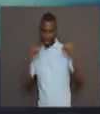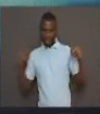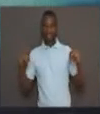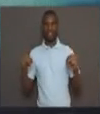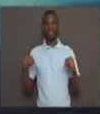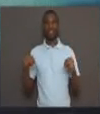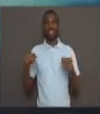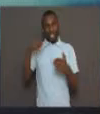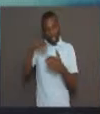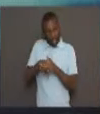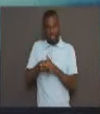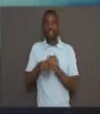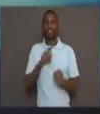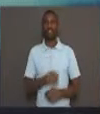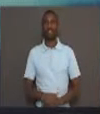electromagnetic induction.